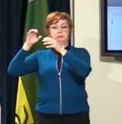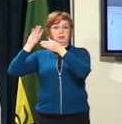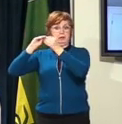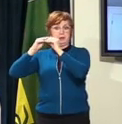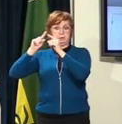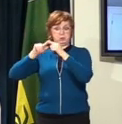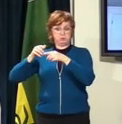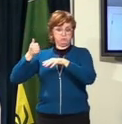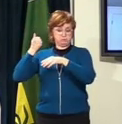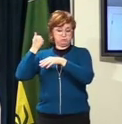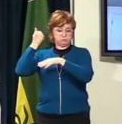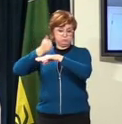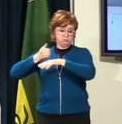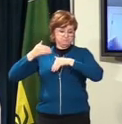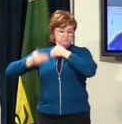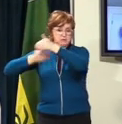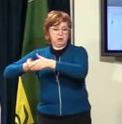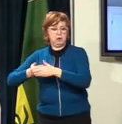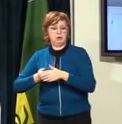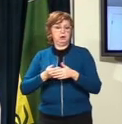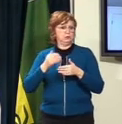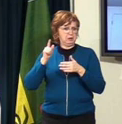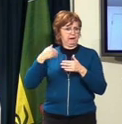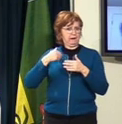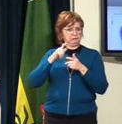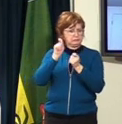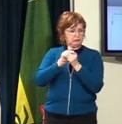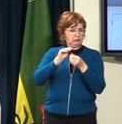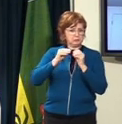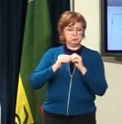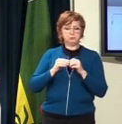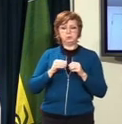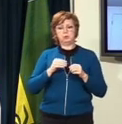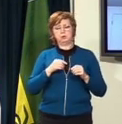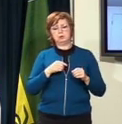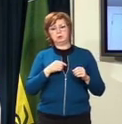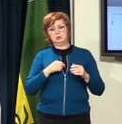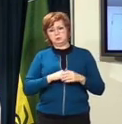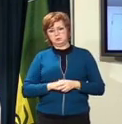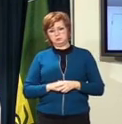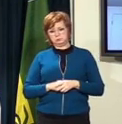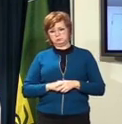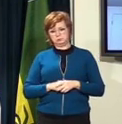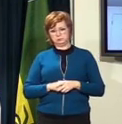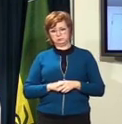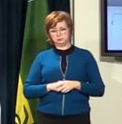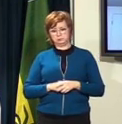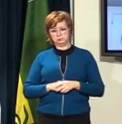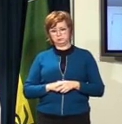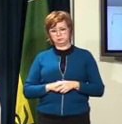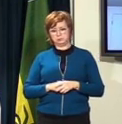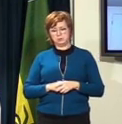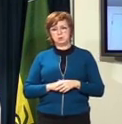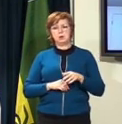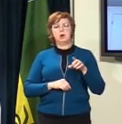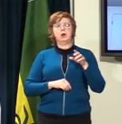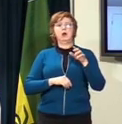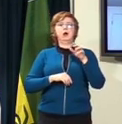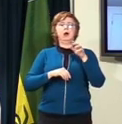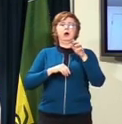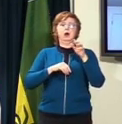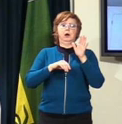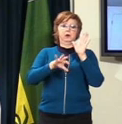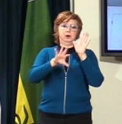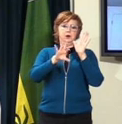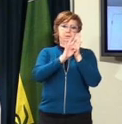So the modeling information, it would be based on the projected census in the hospital. That would be the number